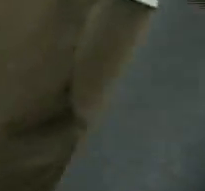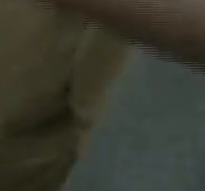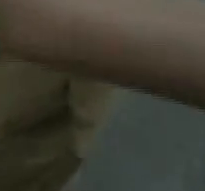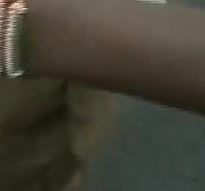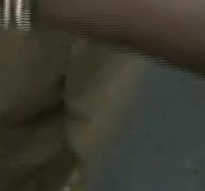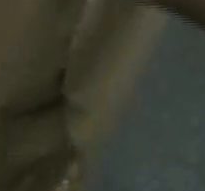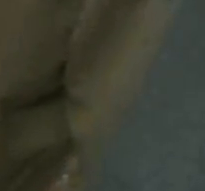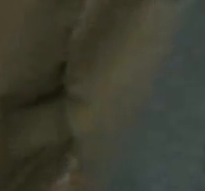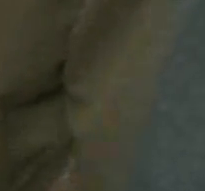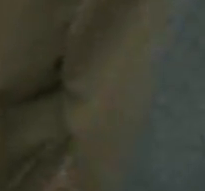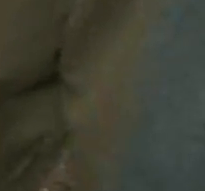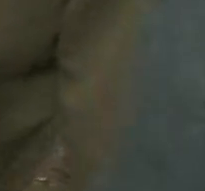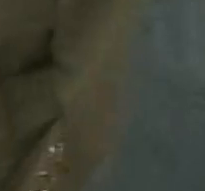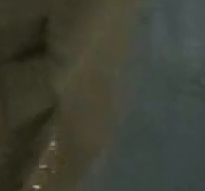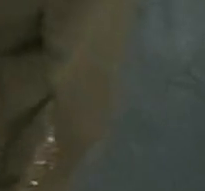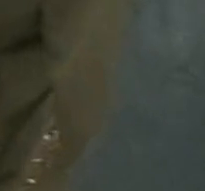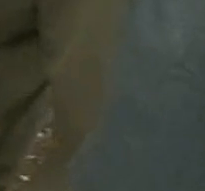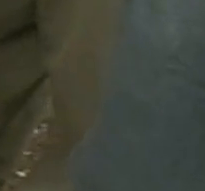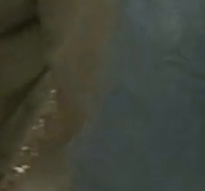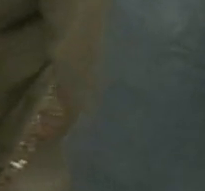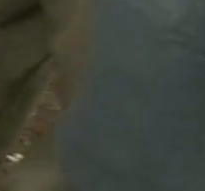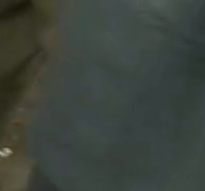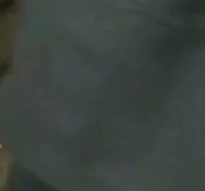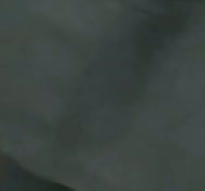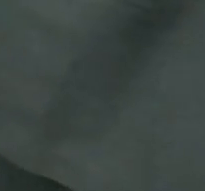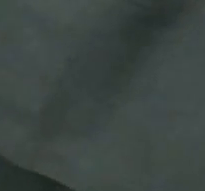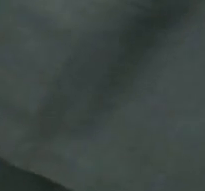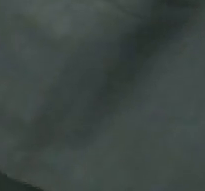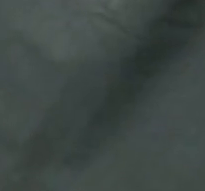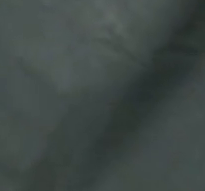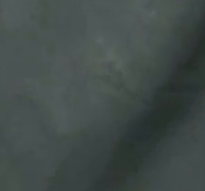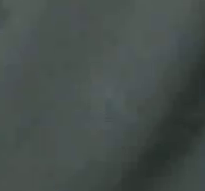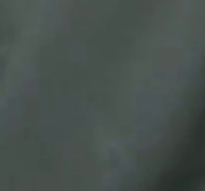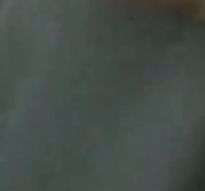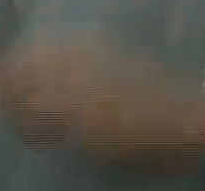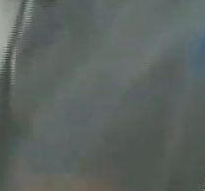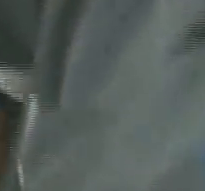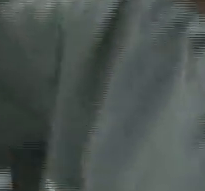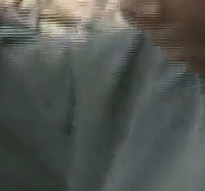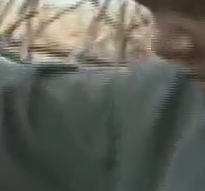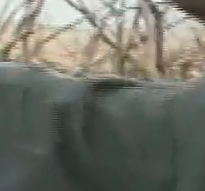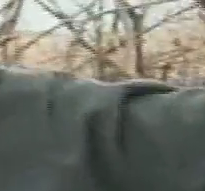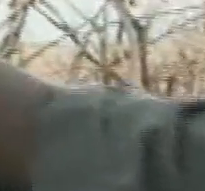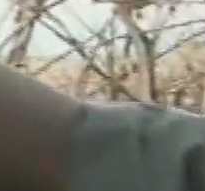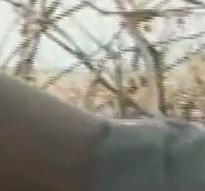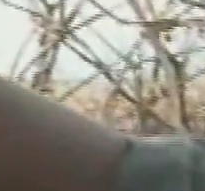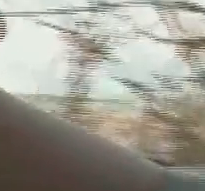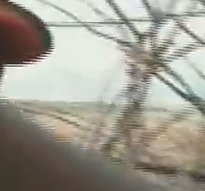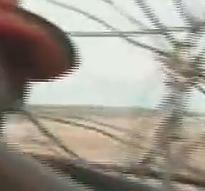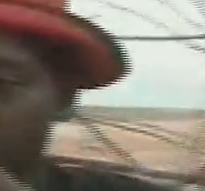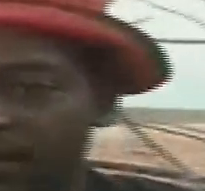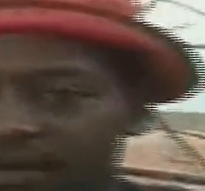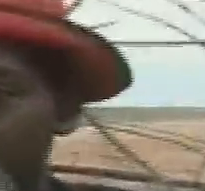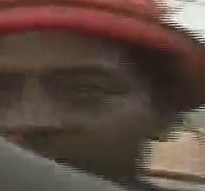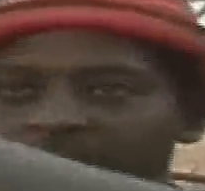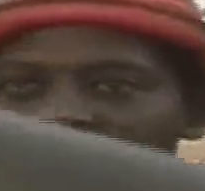While an emergency had risen in Kenya and children needed to be fed to save them from starvation in one of Africa's worst droughts,